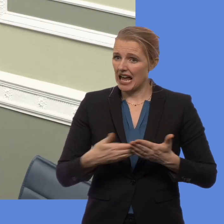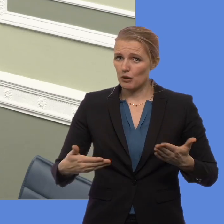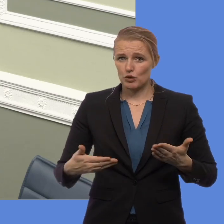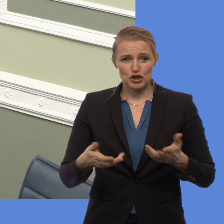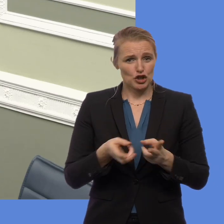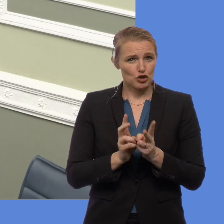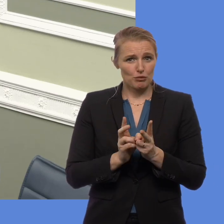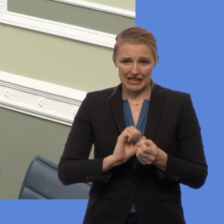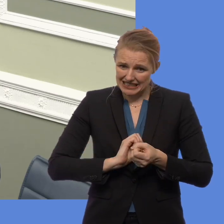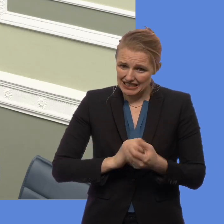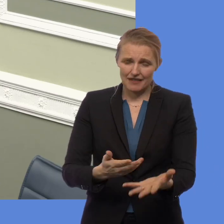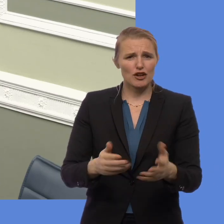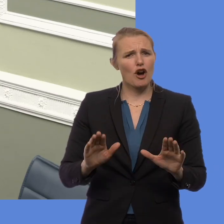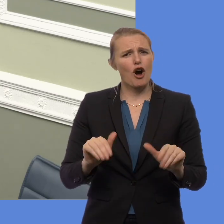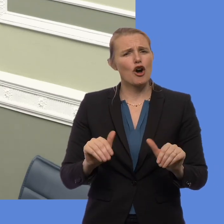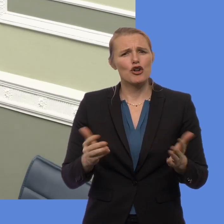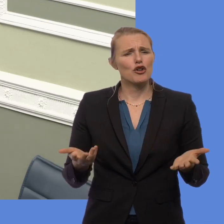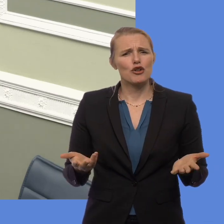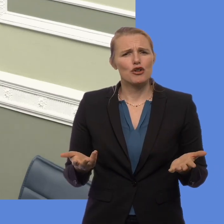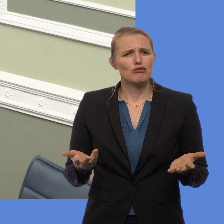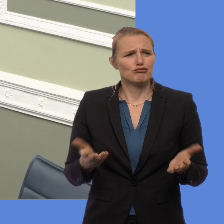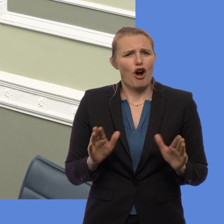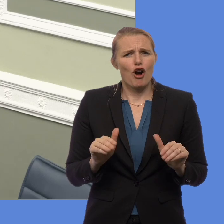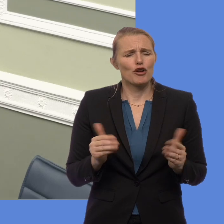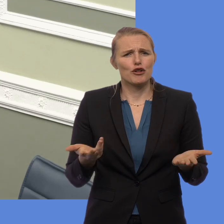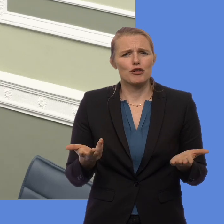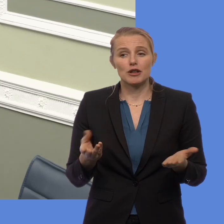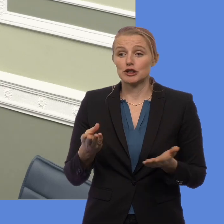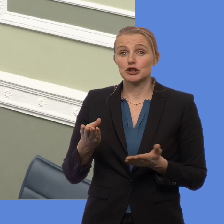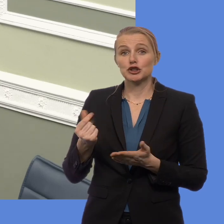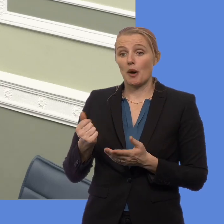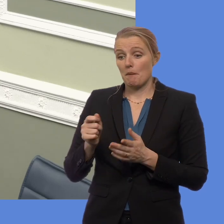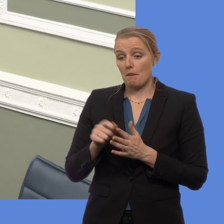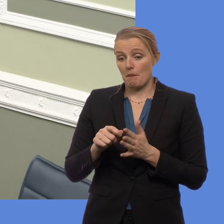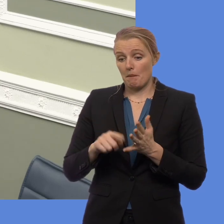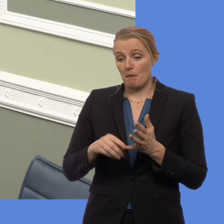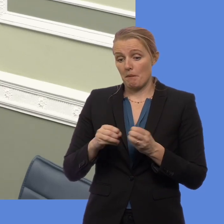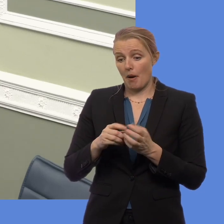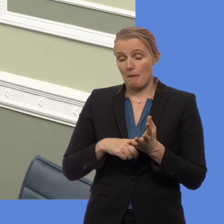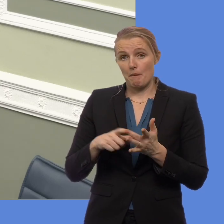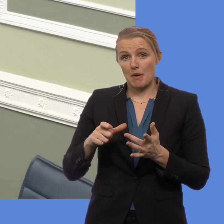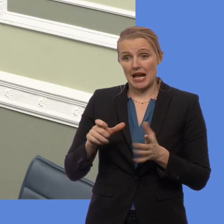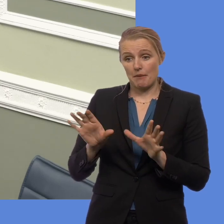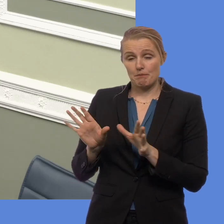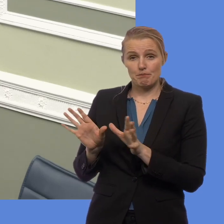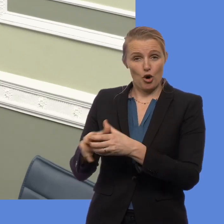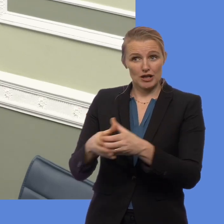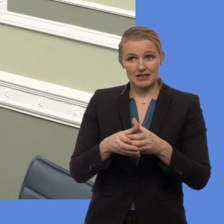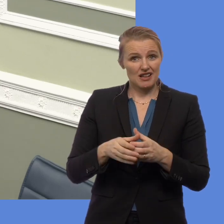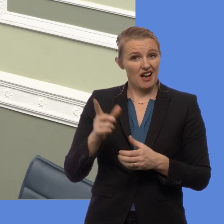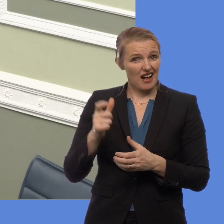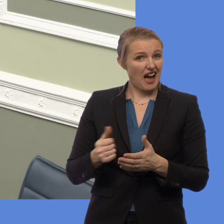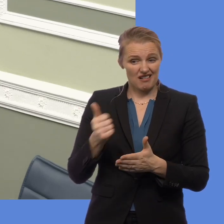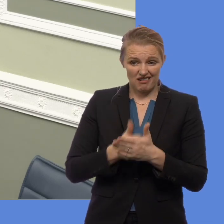interpreting? I mean, and some public bodies may be able to have, and on occasions or regularly have